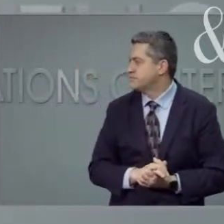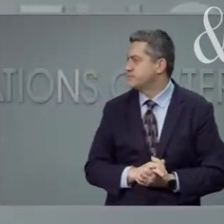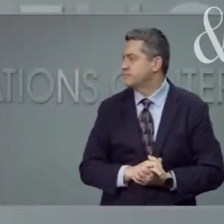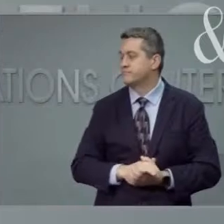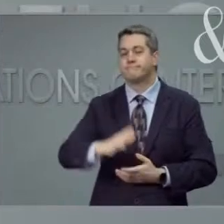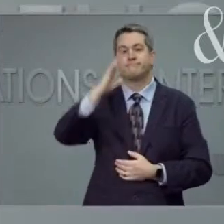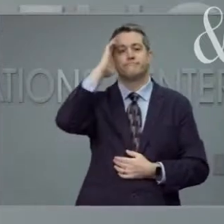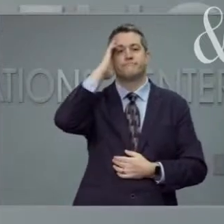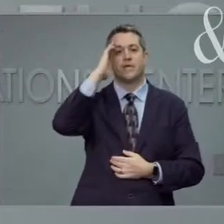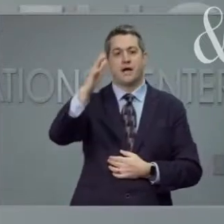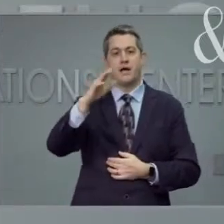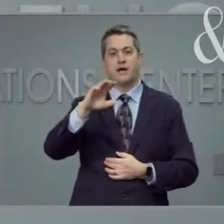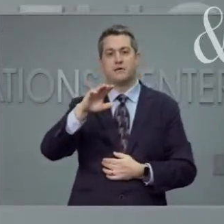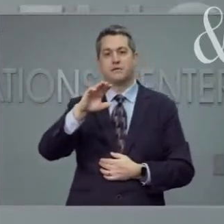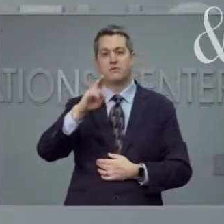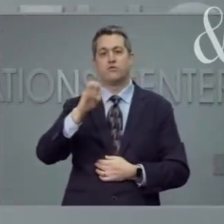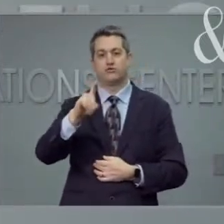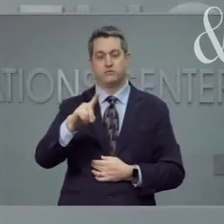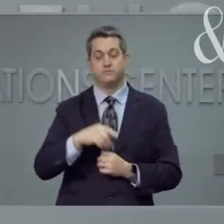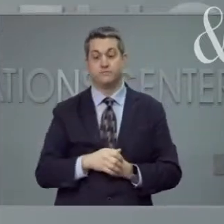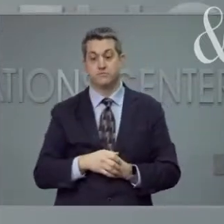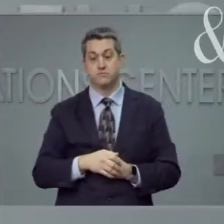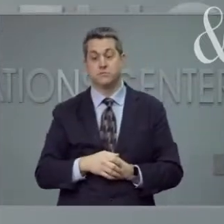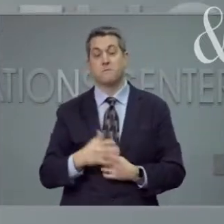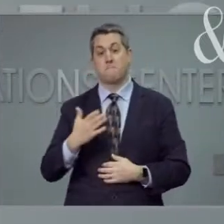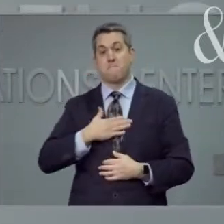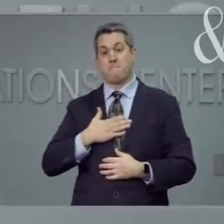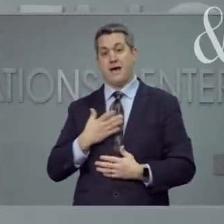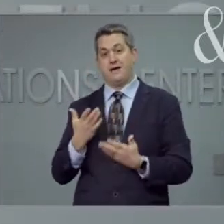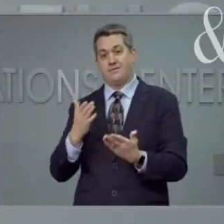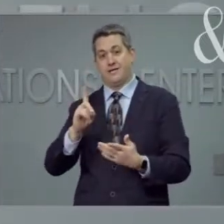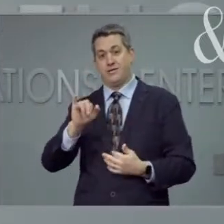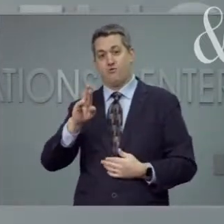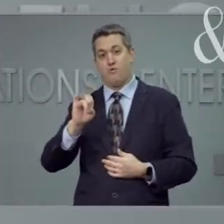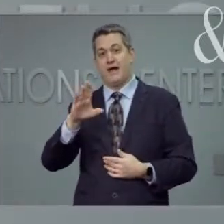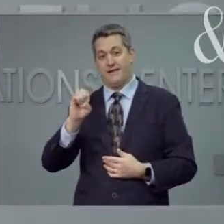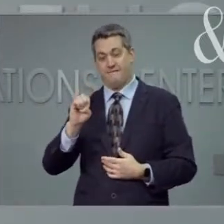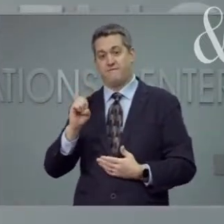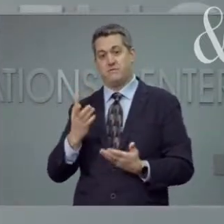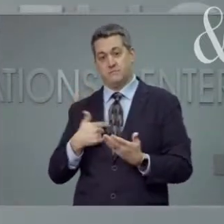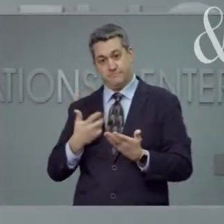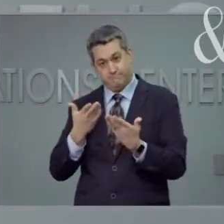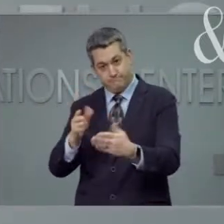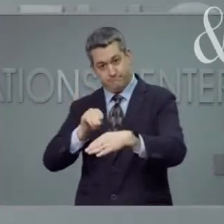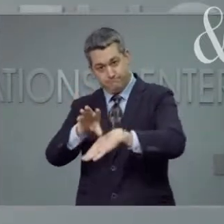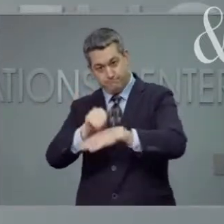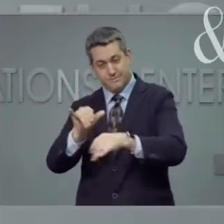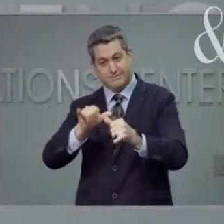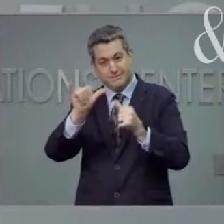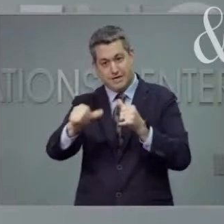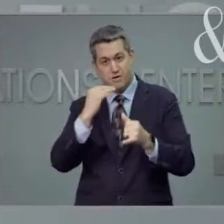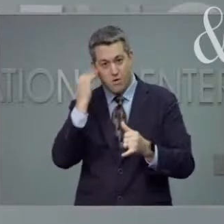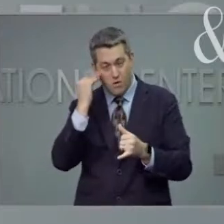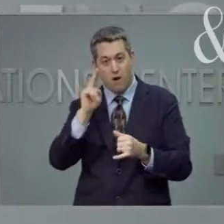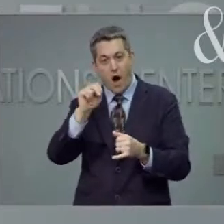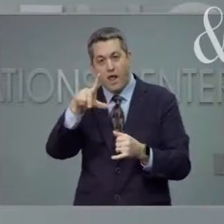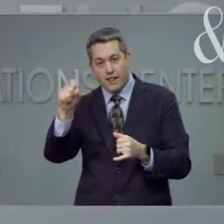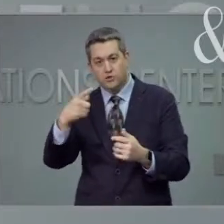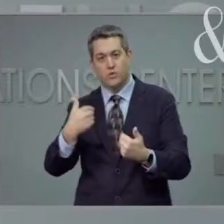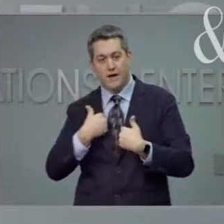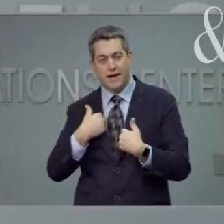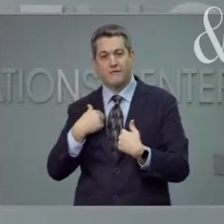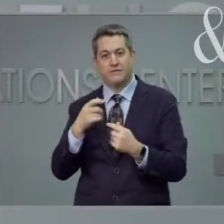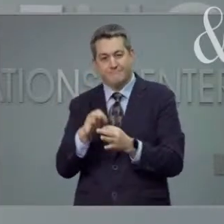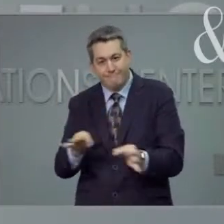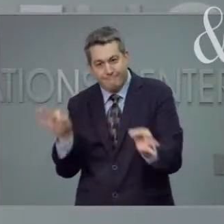Hi, Richard. So in the secretarial directive, where we want folks to stay home unless leaving for an essential